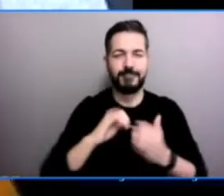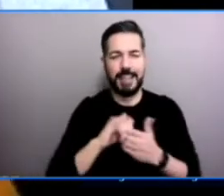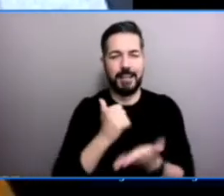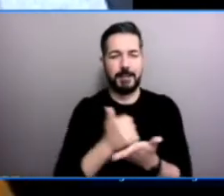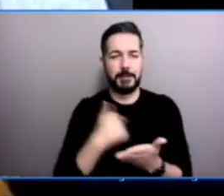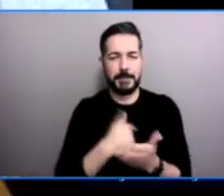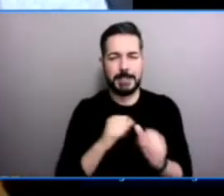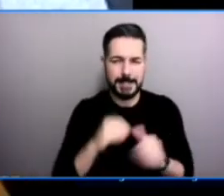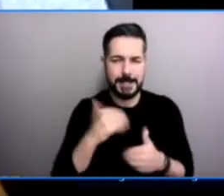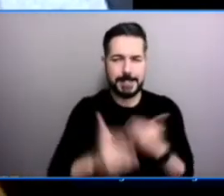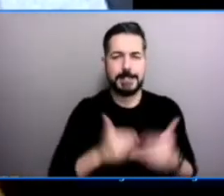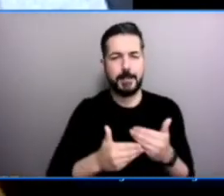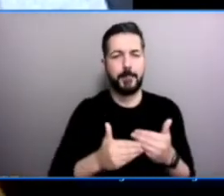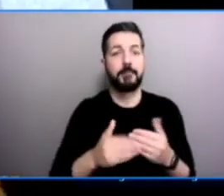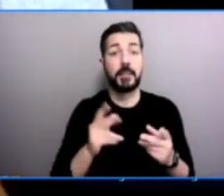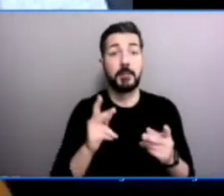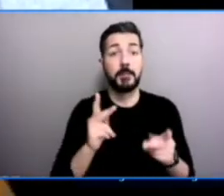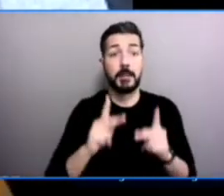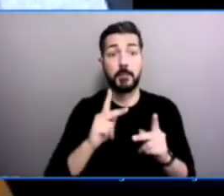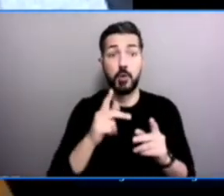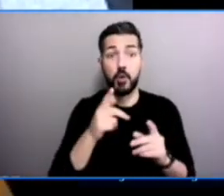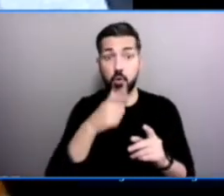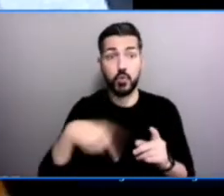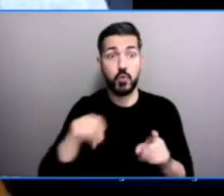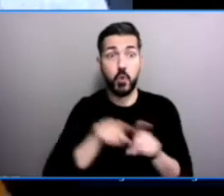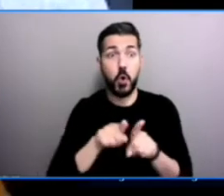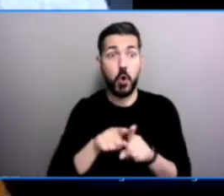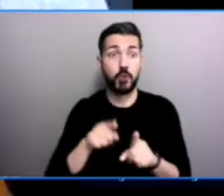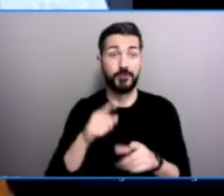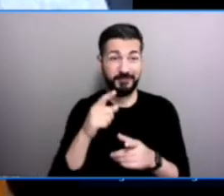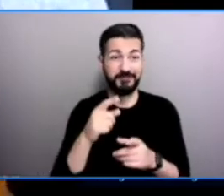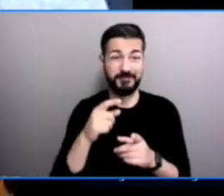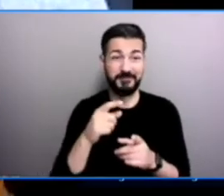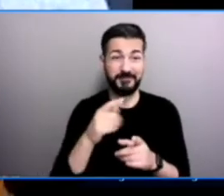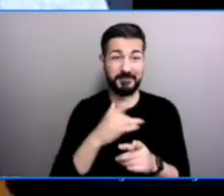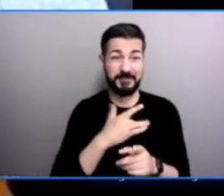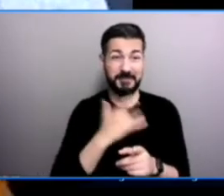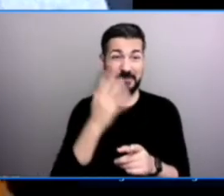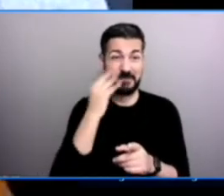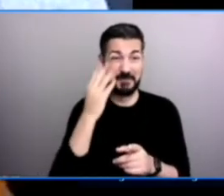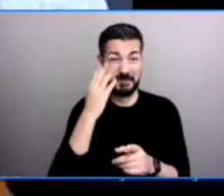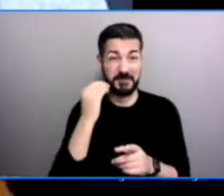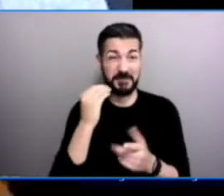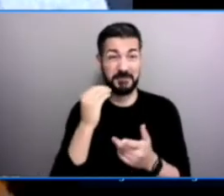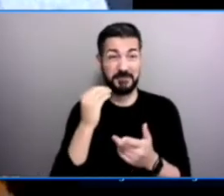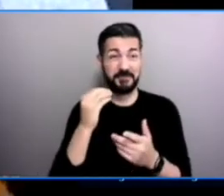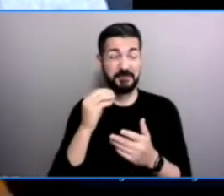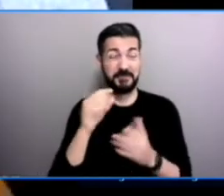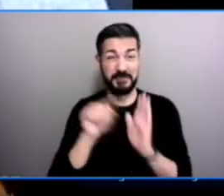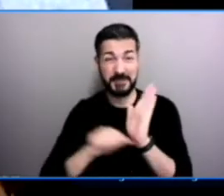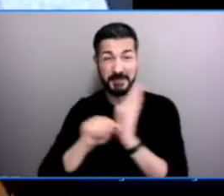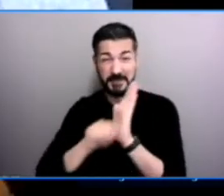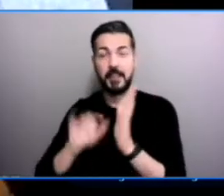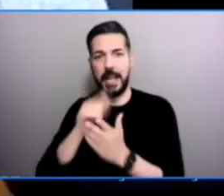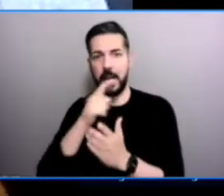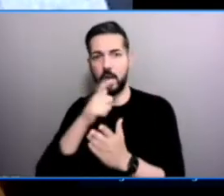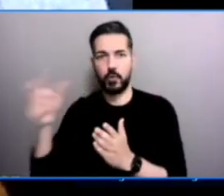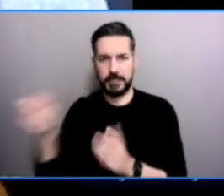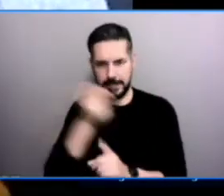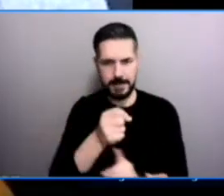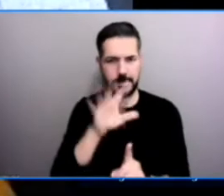Wow. So many things. I'm going to name the largest obstacle that we had to deal with was